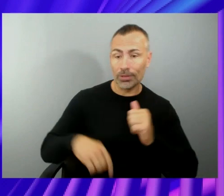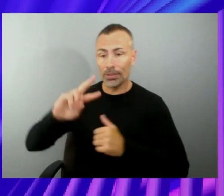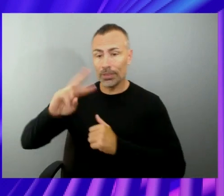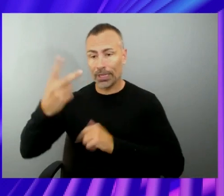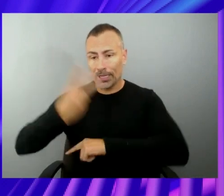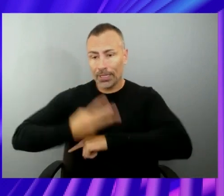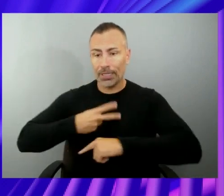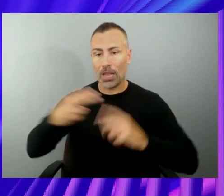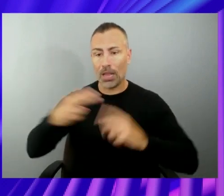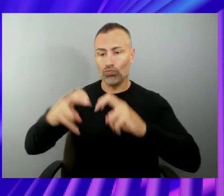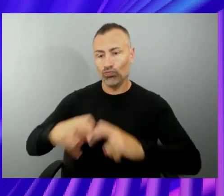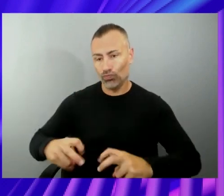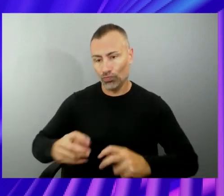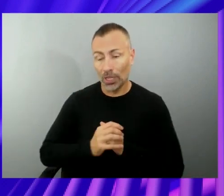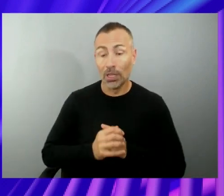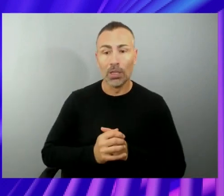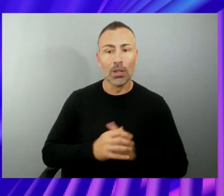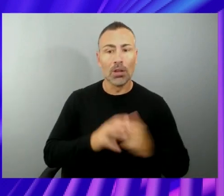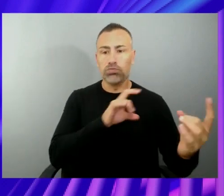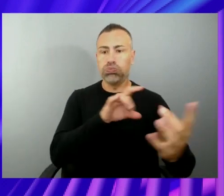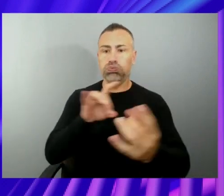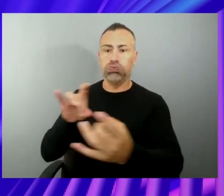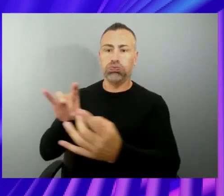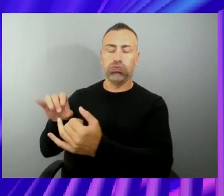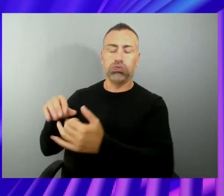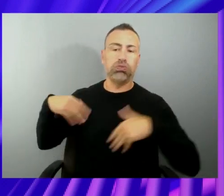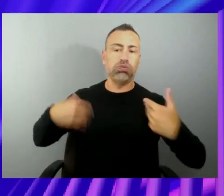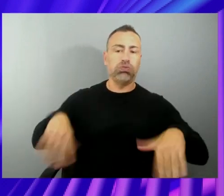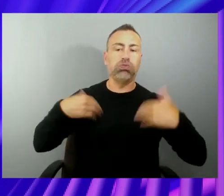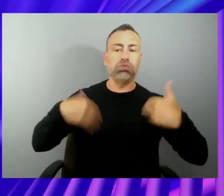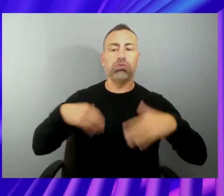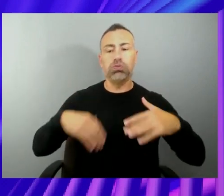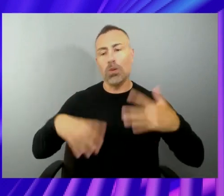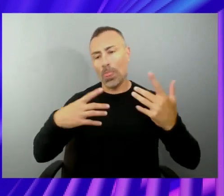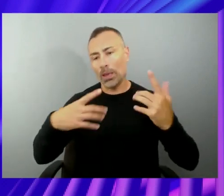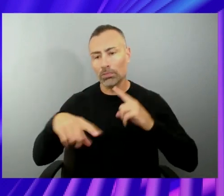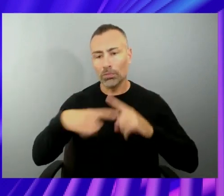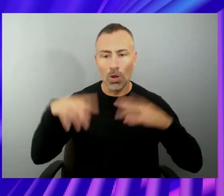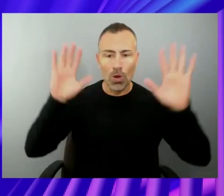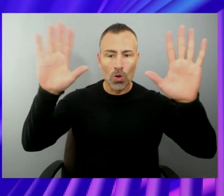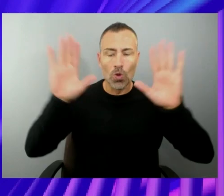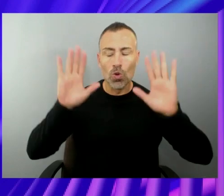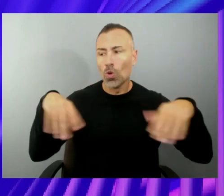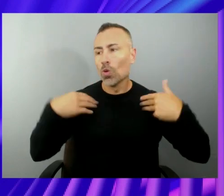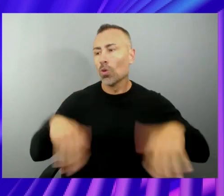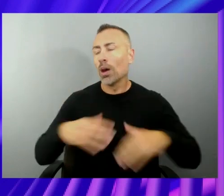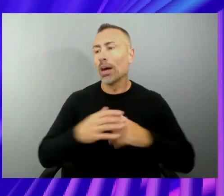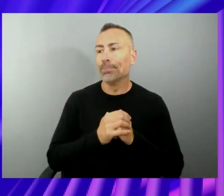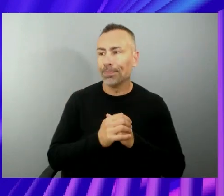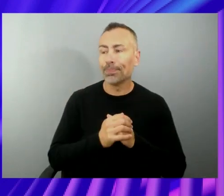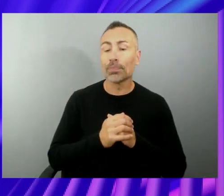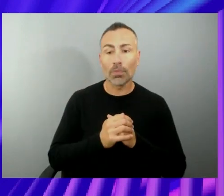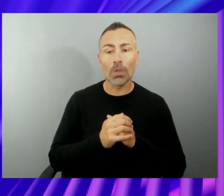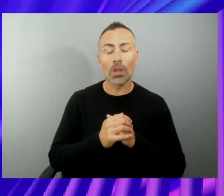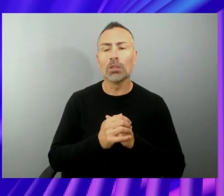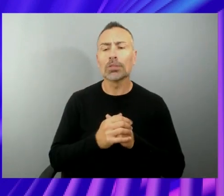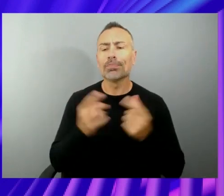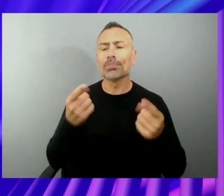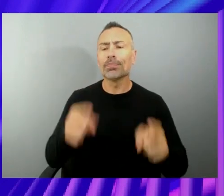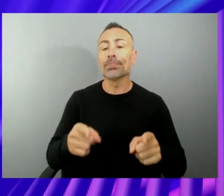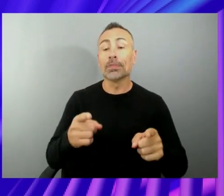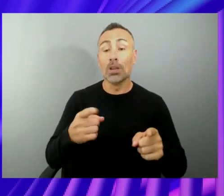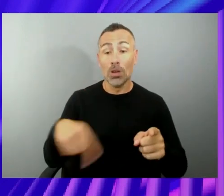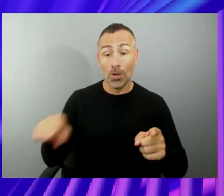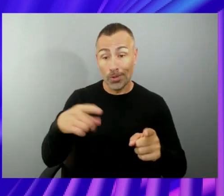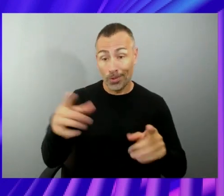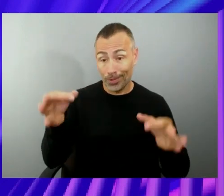a feedback from it. The customer feedback was huge. we decided to turn it on. We